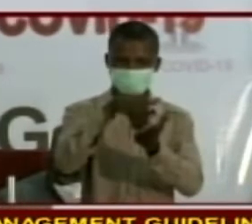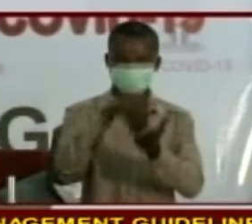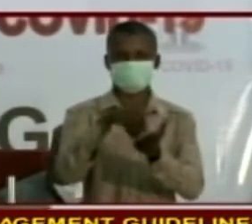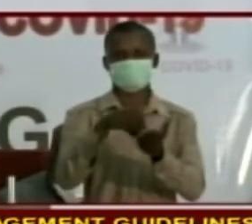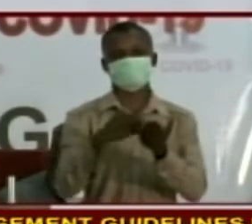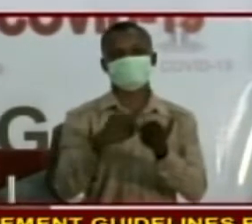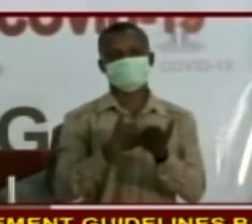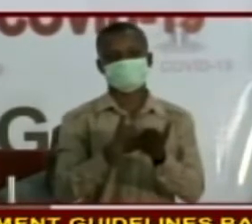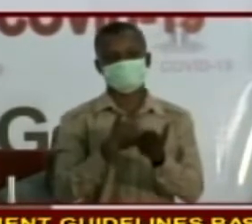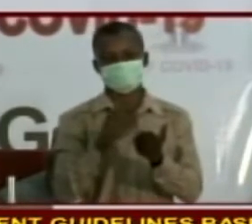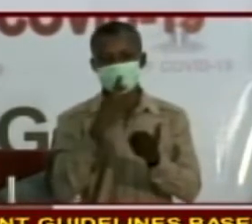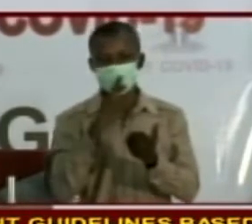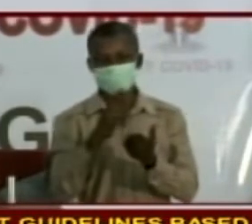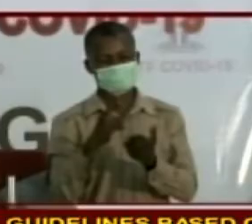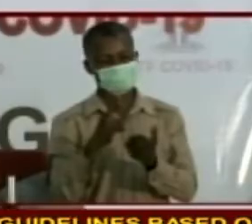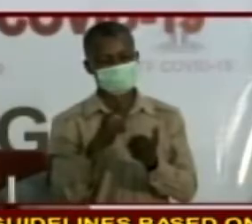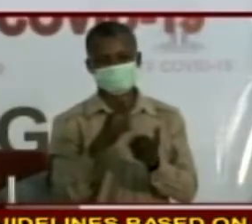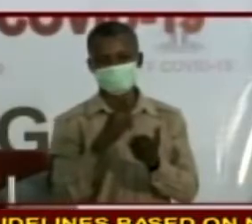probably not